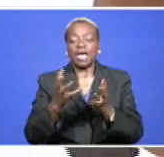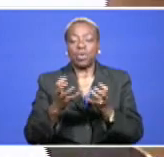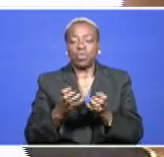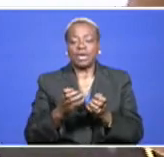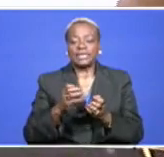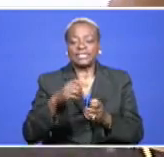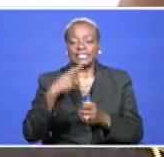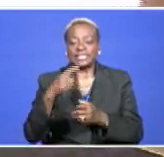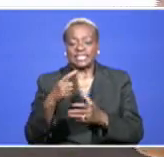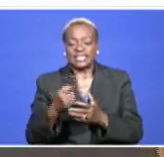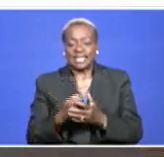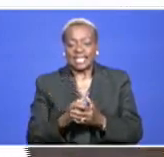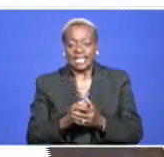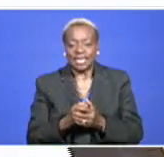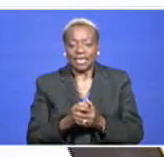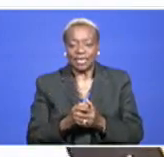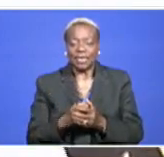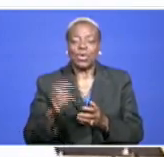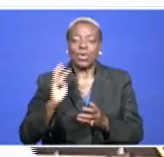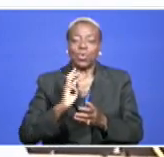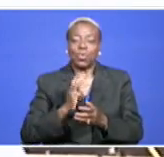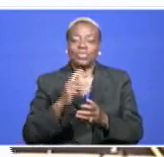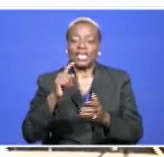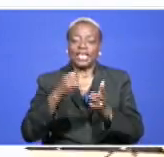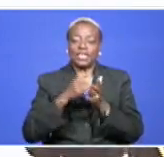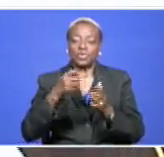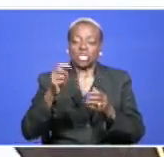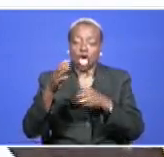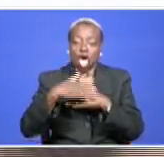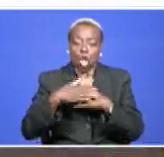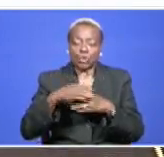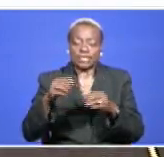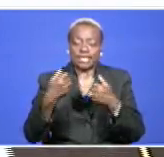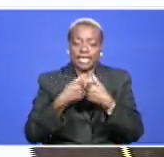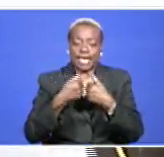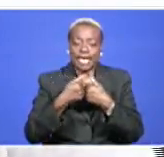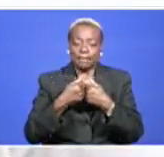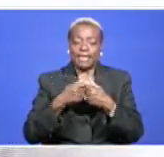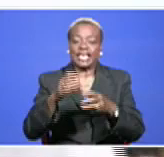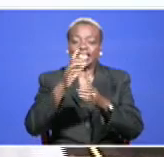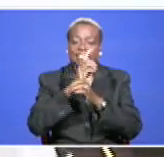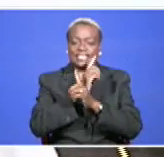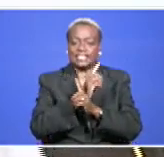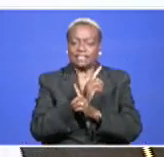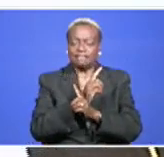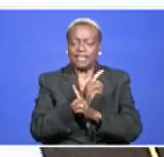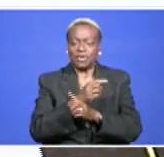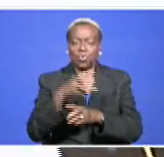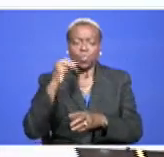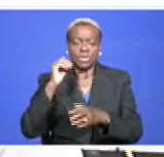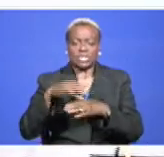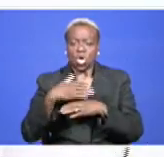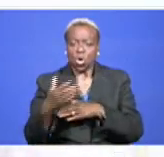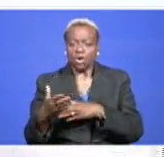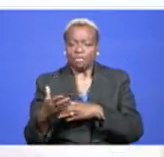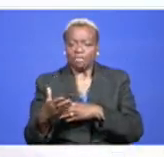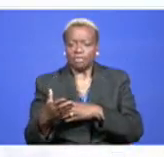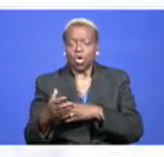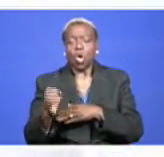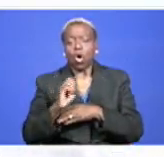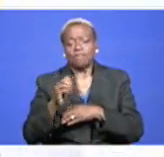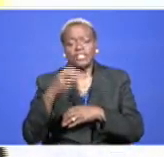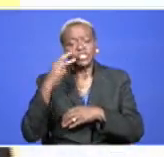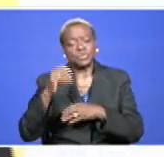Savior Jesus Christ for helping us to win this game. It was a very tight game. Well, our defense was kind of off. Our offense was actually kind of off